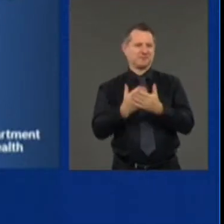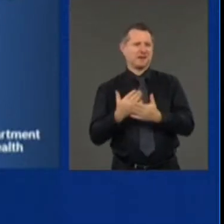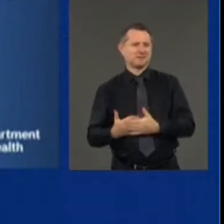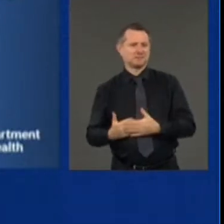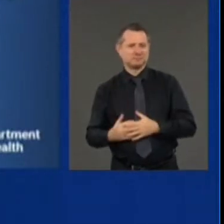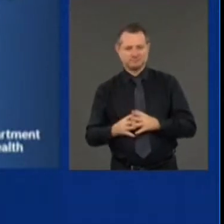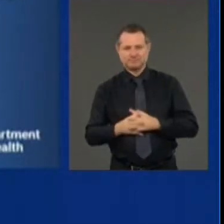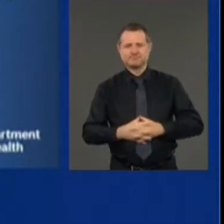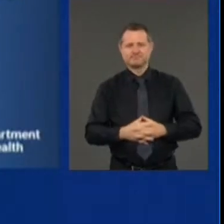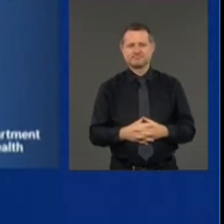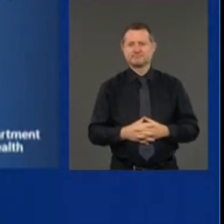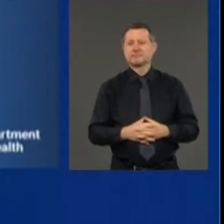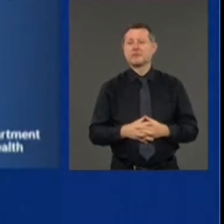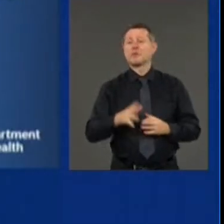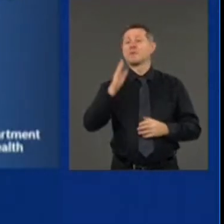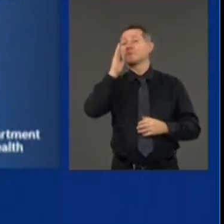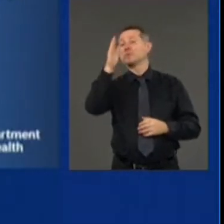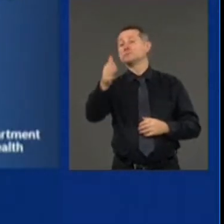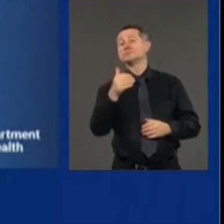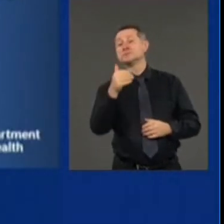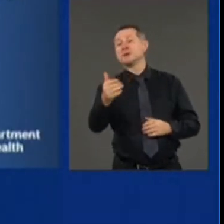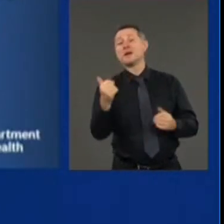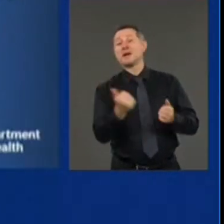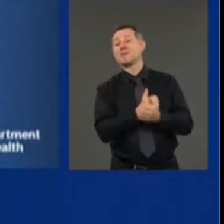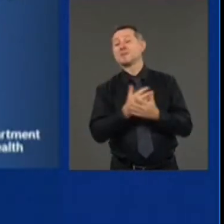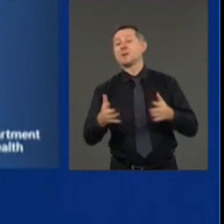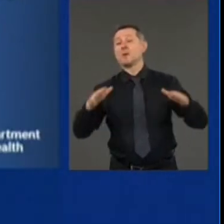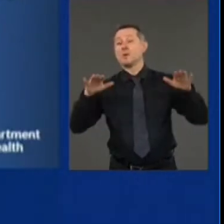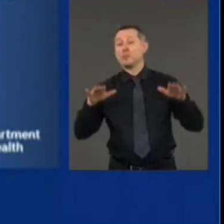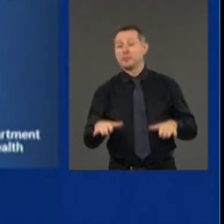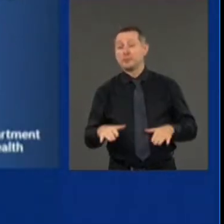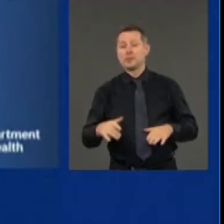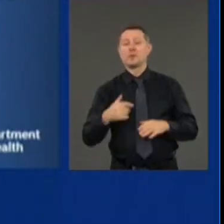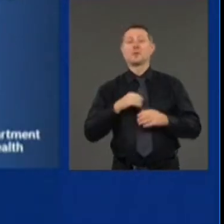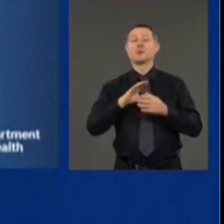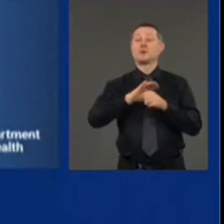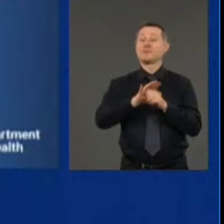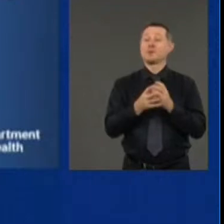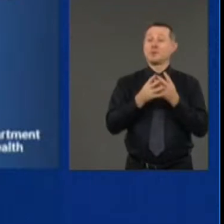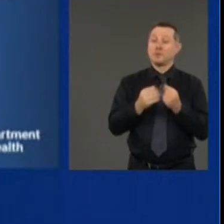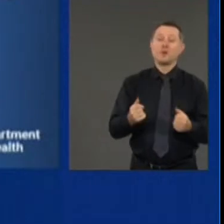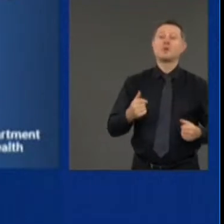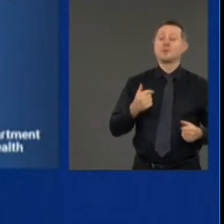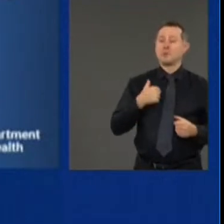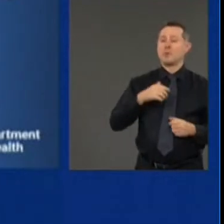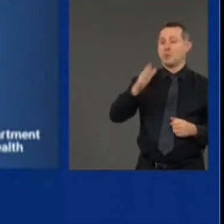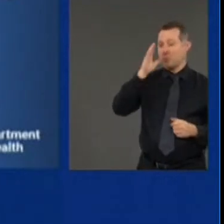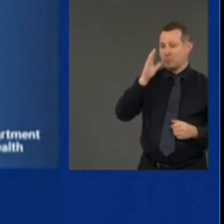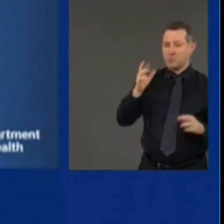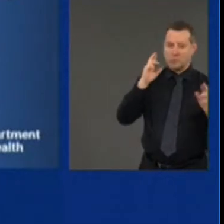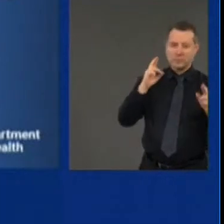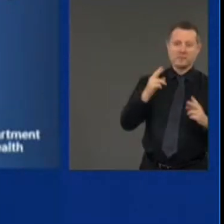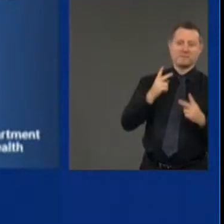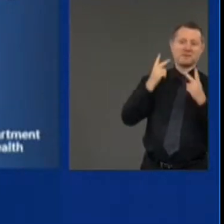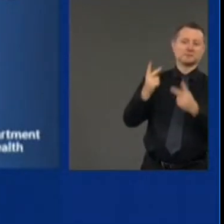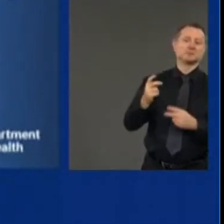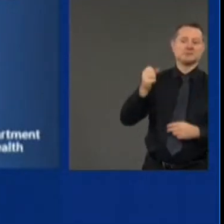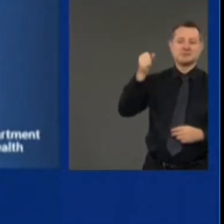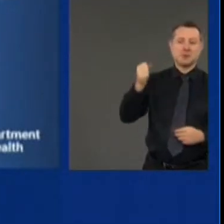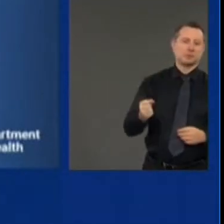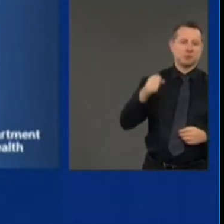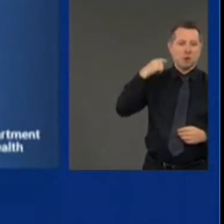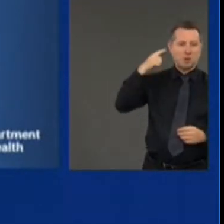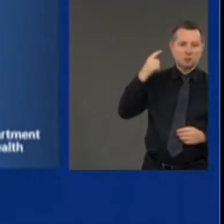And one day when things quiet down and travel to Europe resumes, I hope to visit South London with my family, because